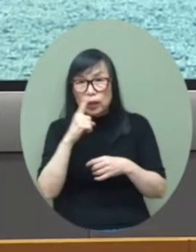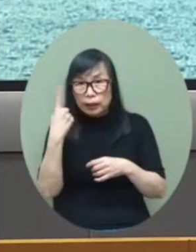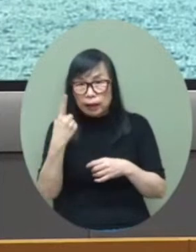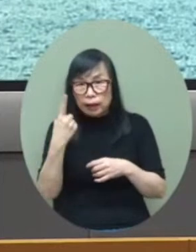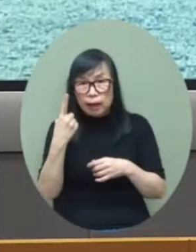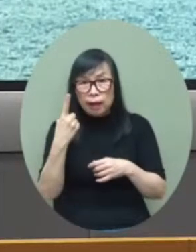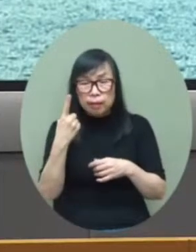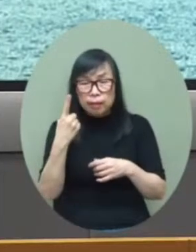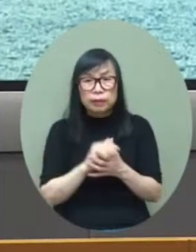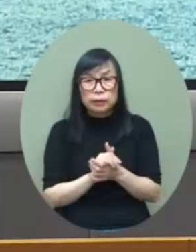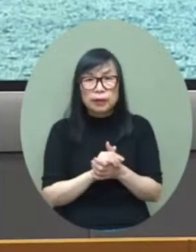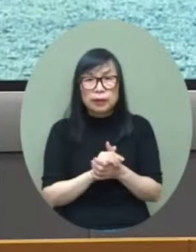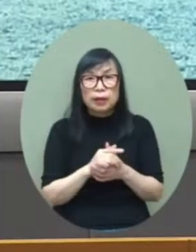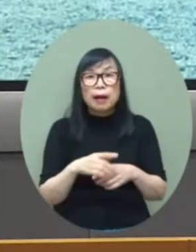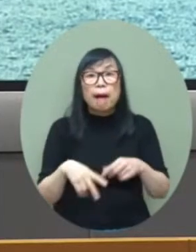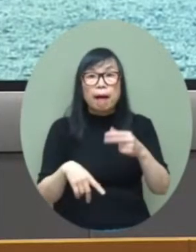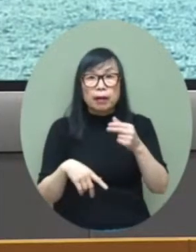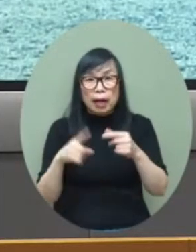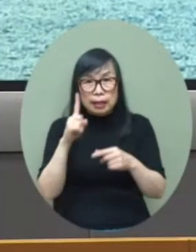buses.